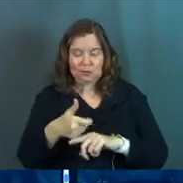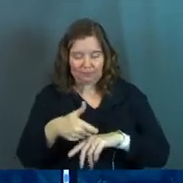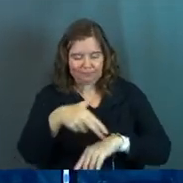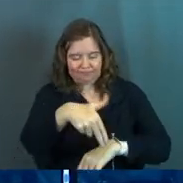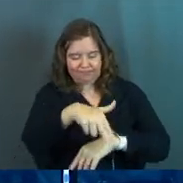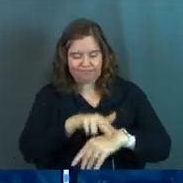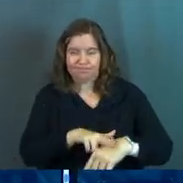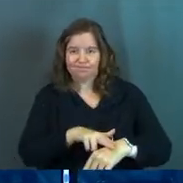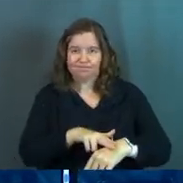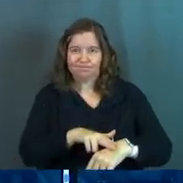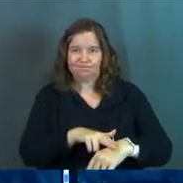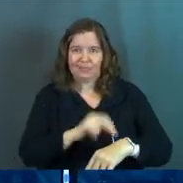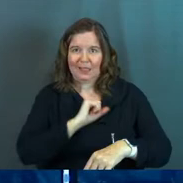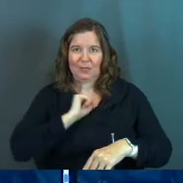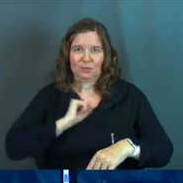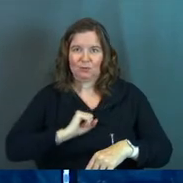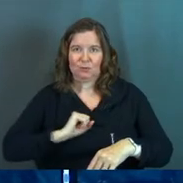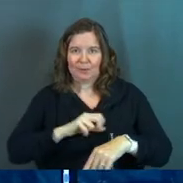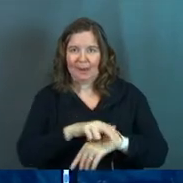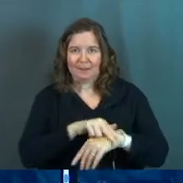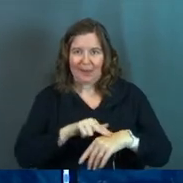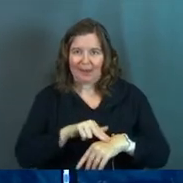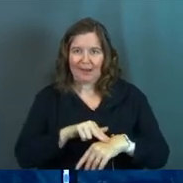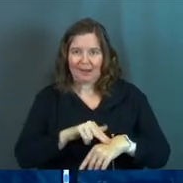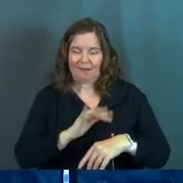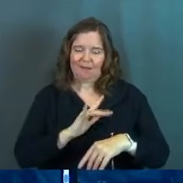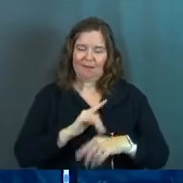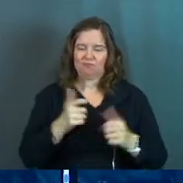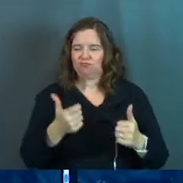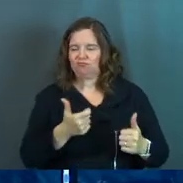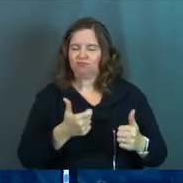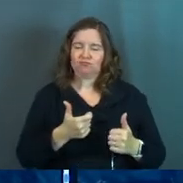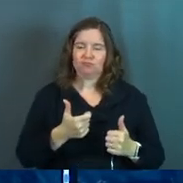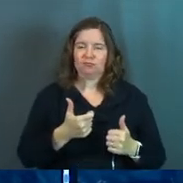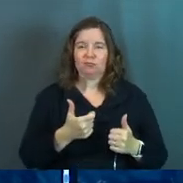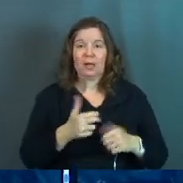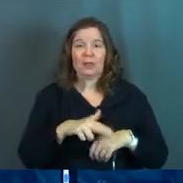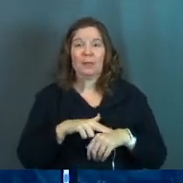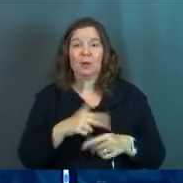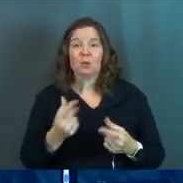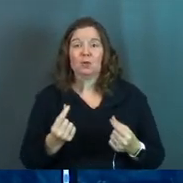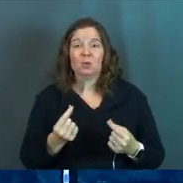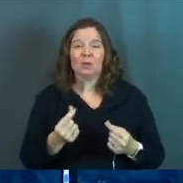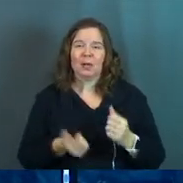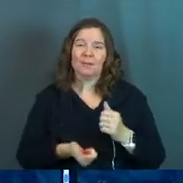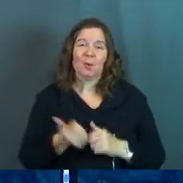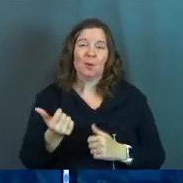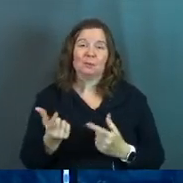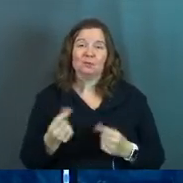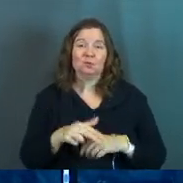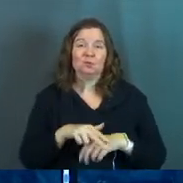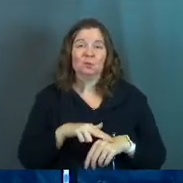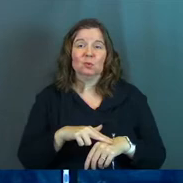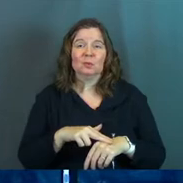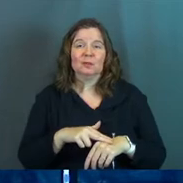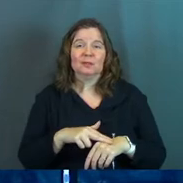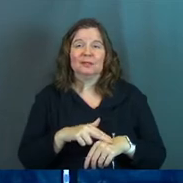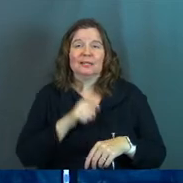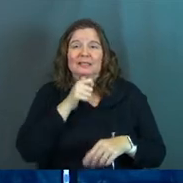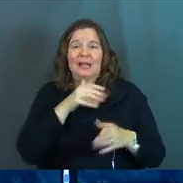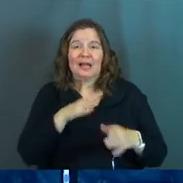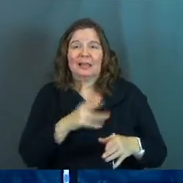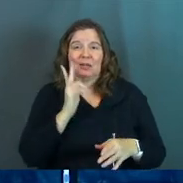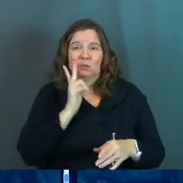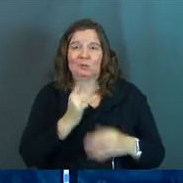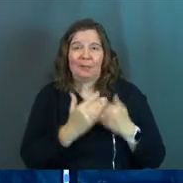put a Superman Band-Aid on it, amen? And everything was great. And what's the Band-Aid doing? Mostly what the Band-Aid is doing is just not